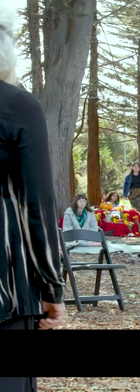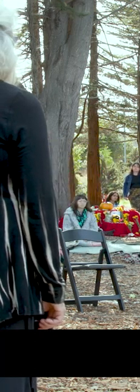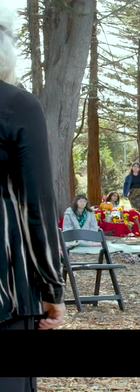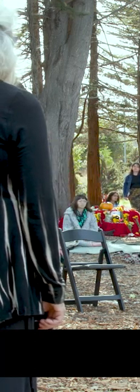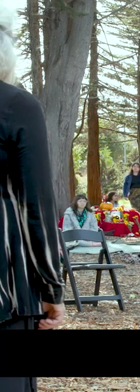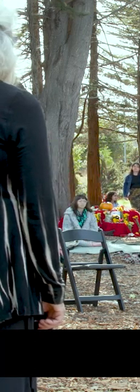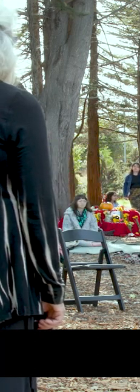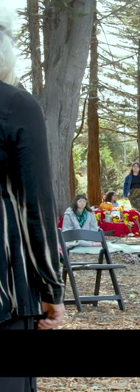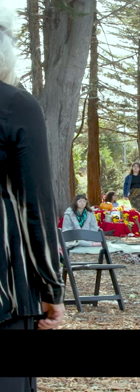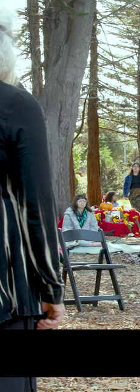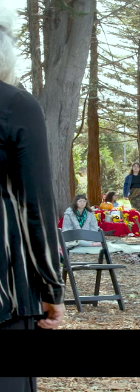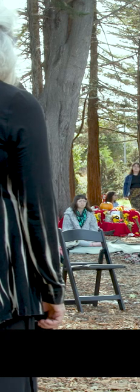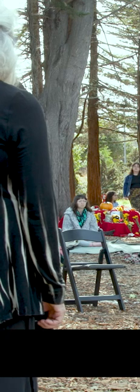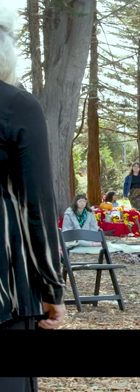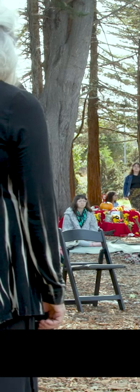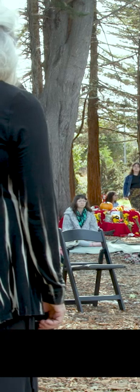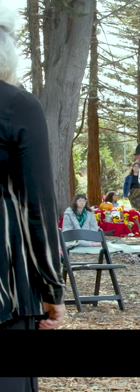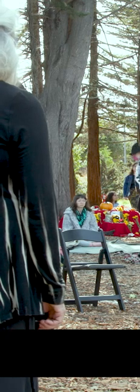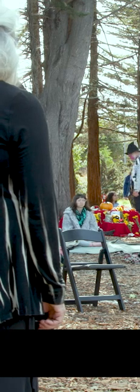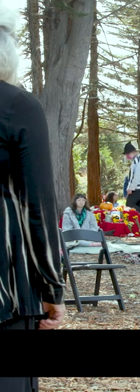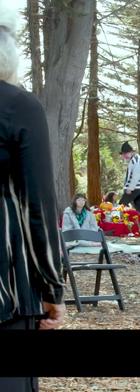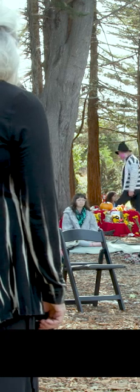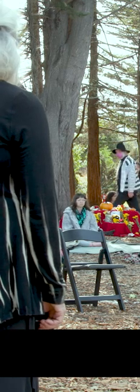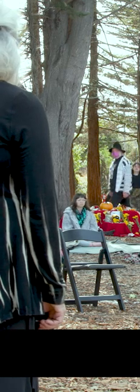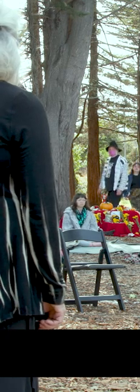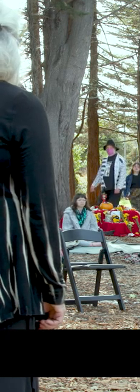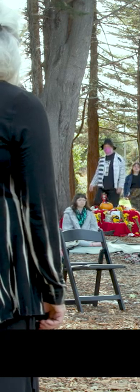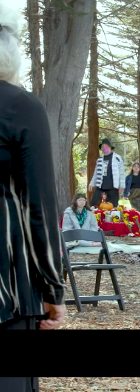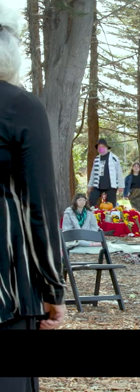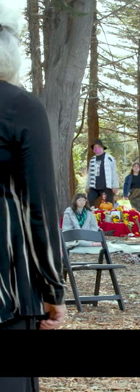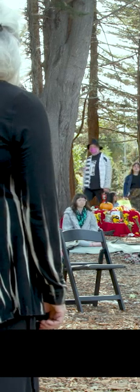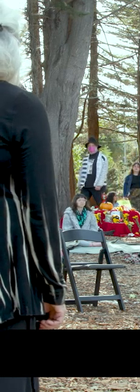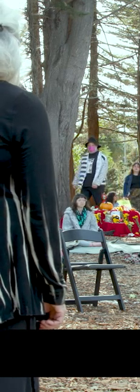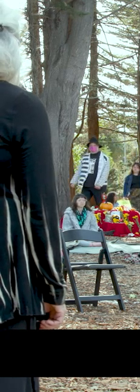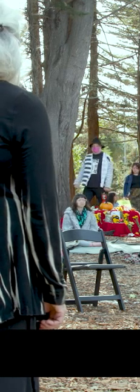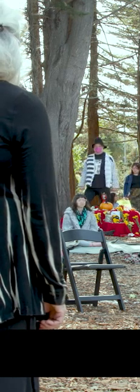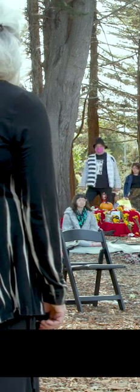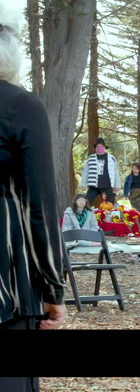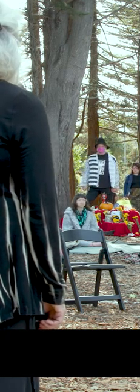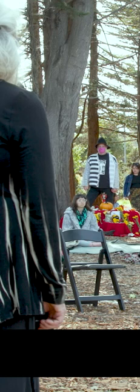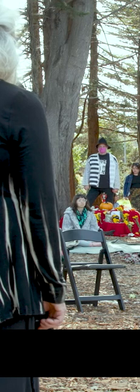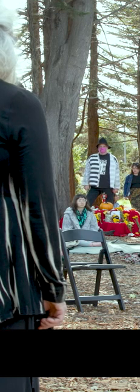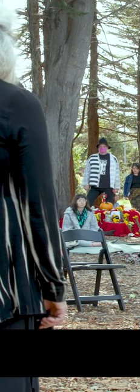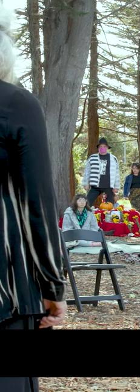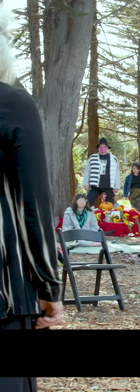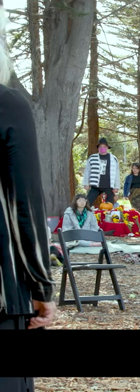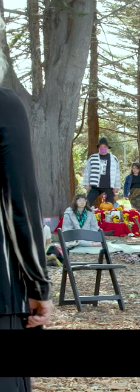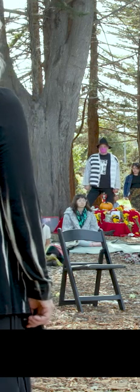Lozano, Josefa Carrillo Raquel de Marquez, Josefa